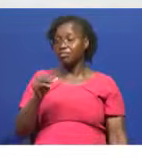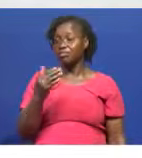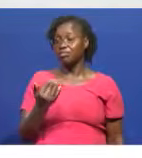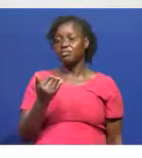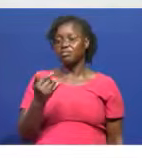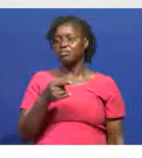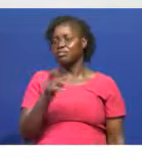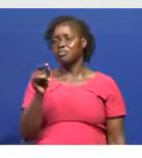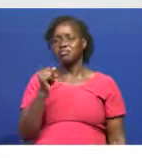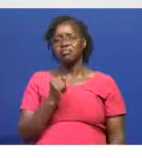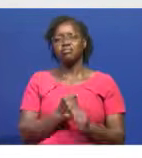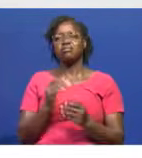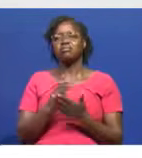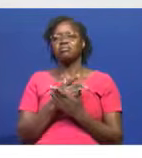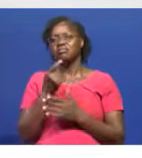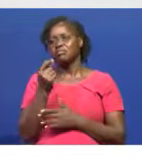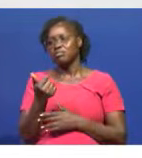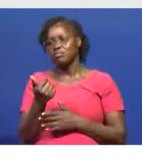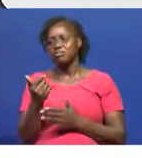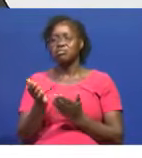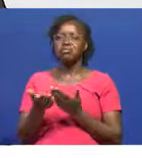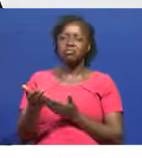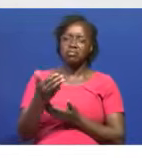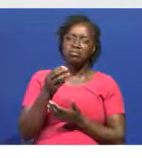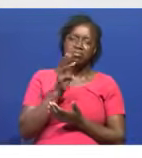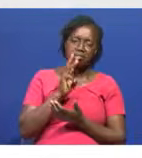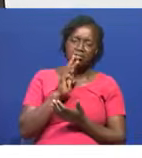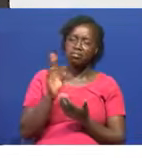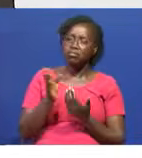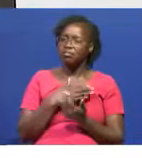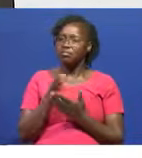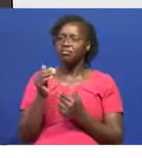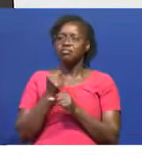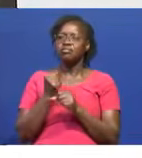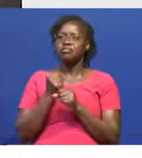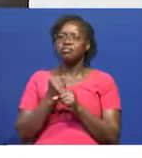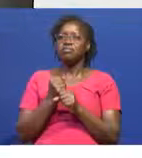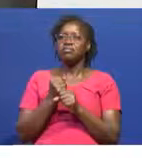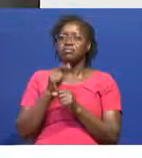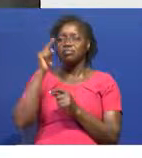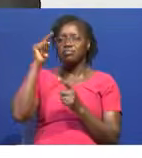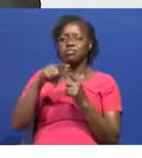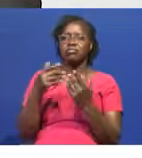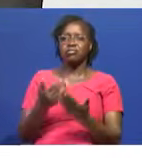those who can do something little, those who can harvest water, those who can do whatever they can do to want their children.